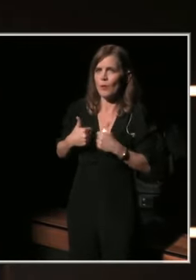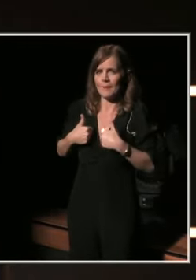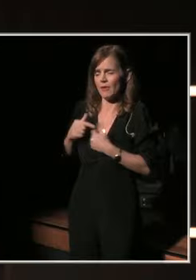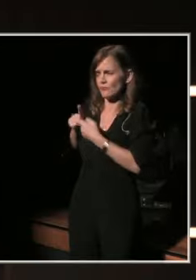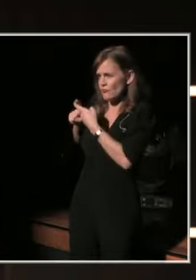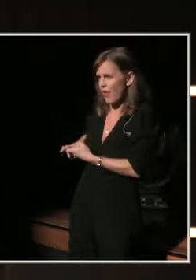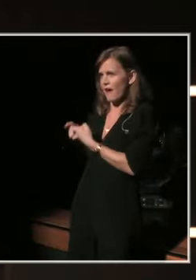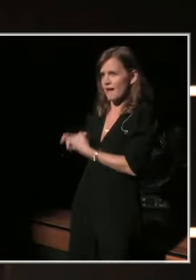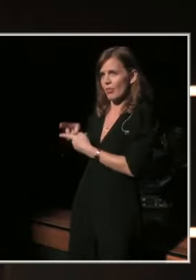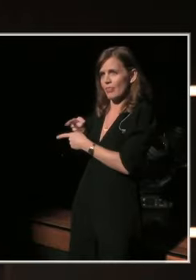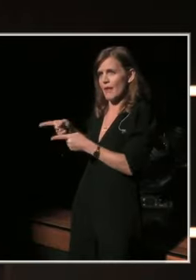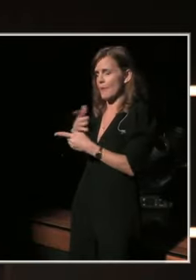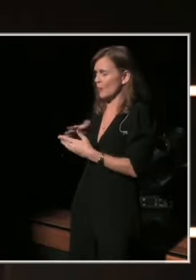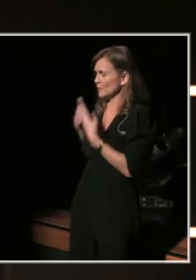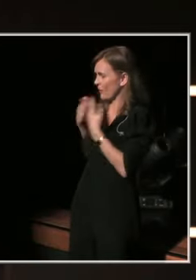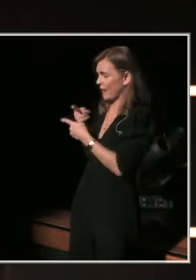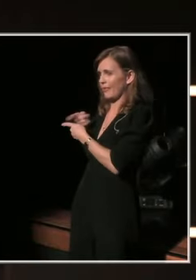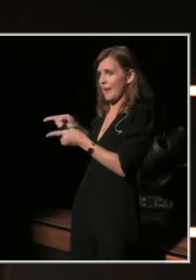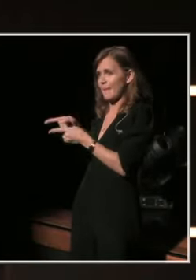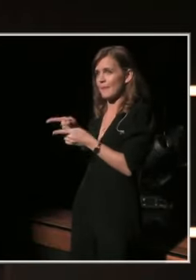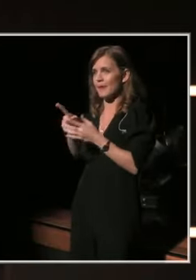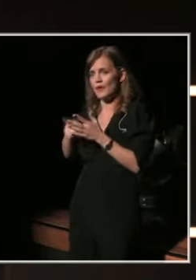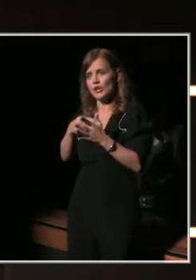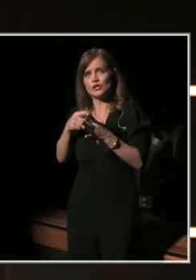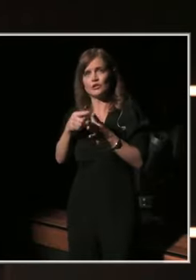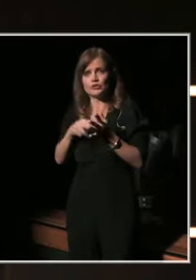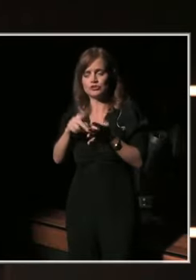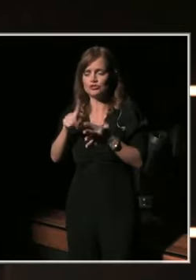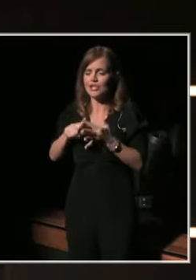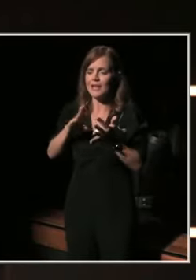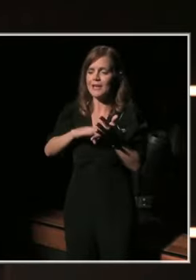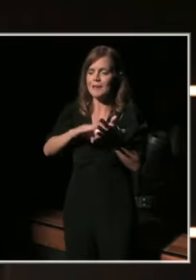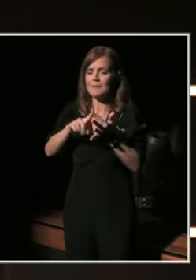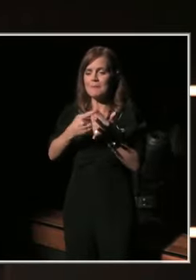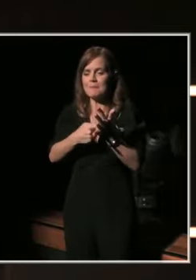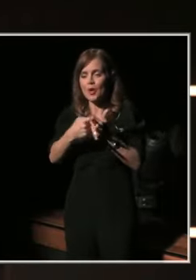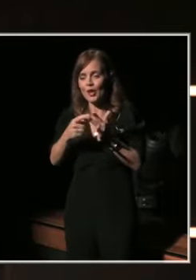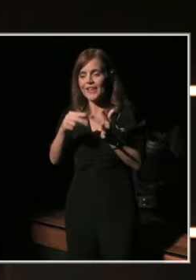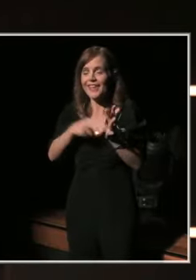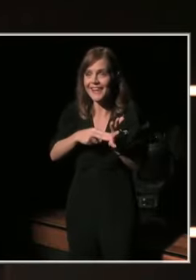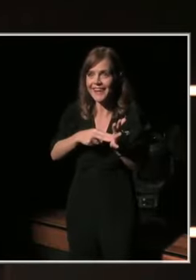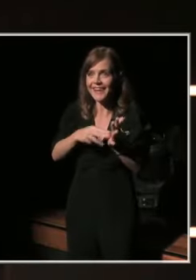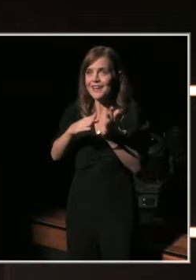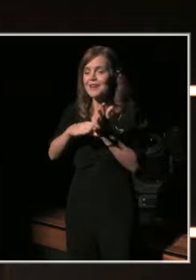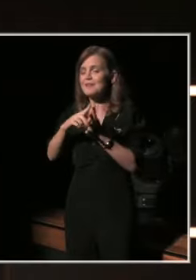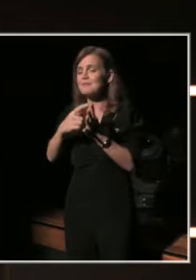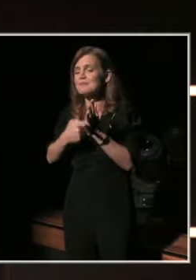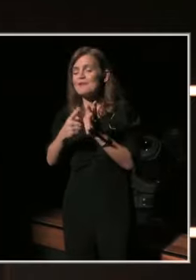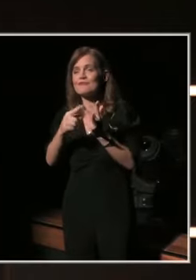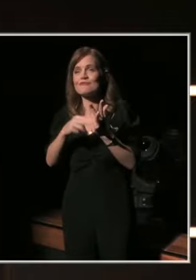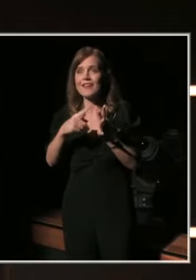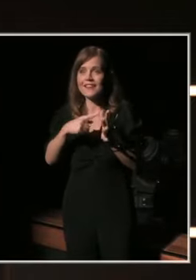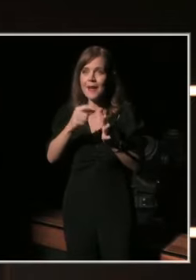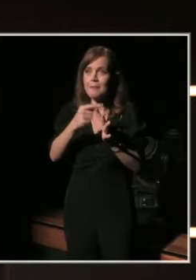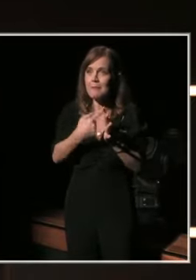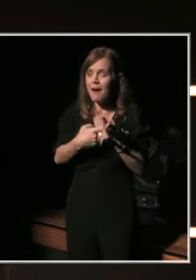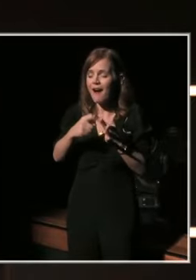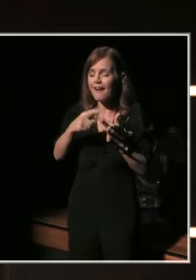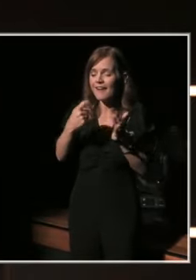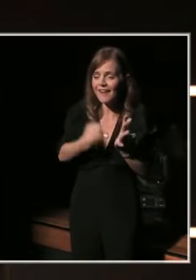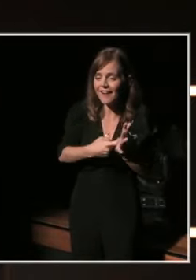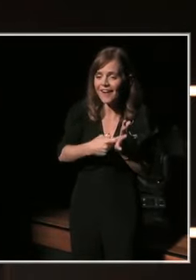relied on that I want to thank. Jane Merkin, Marina Parker,